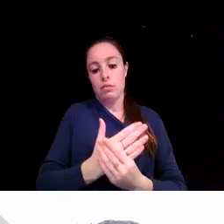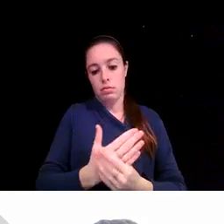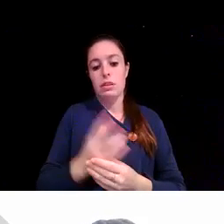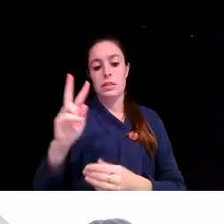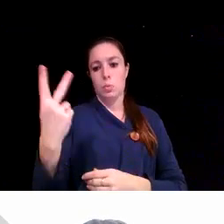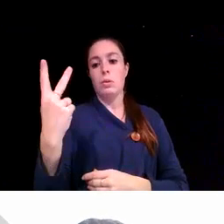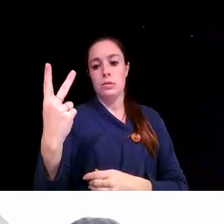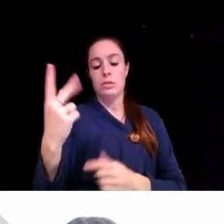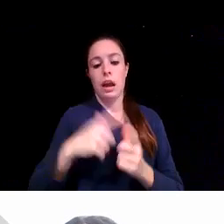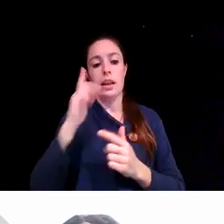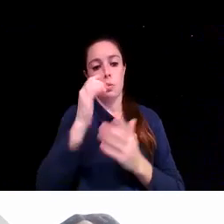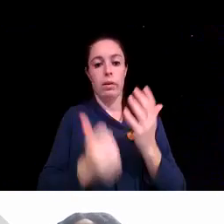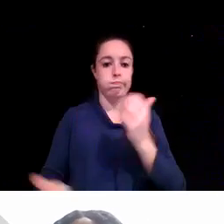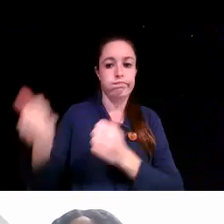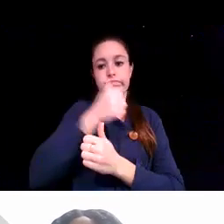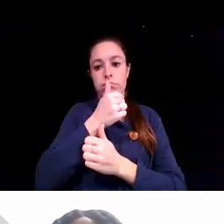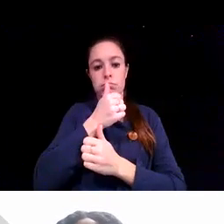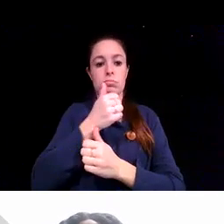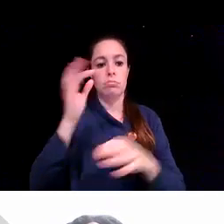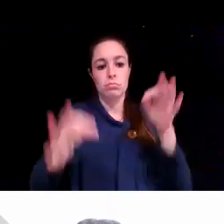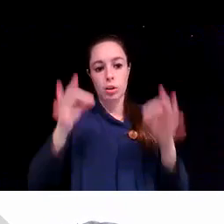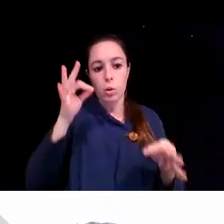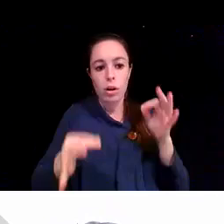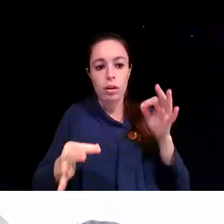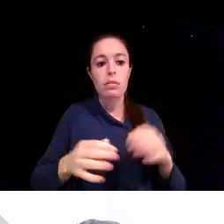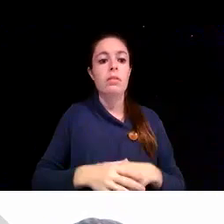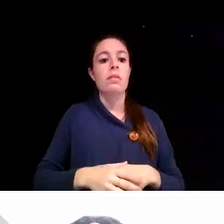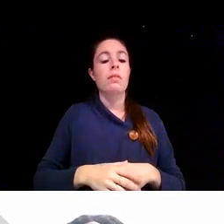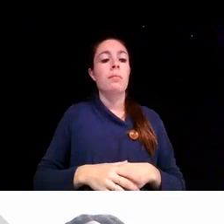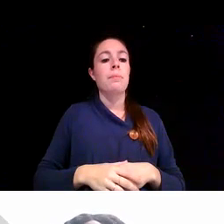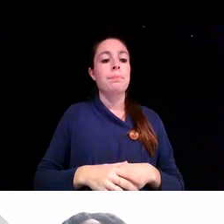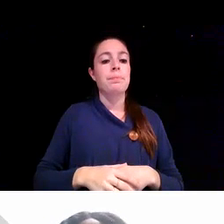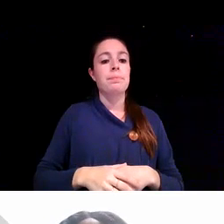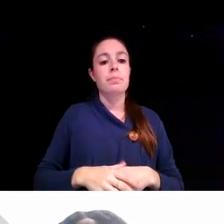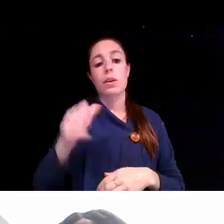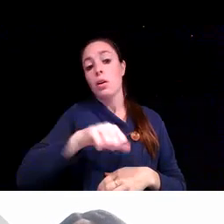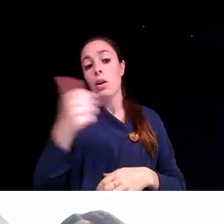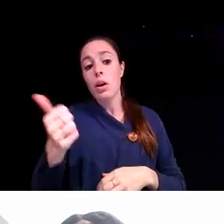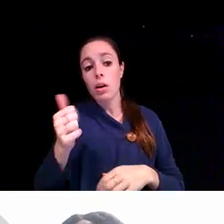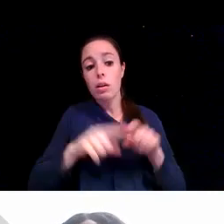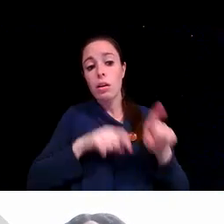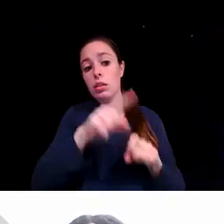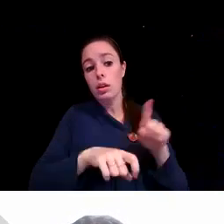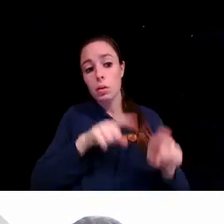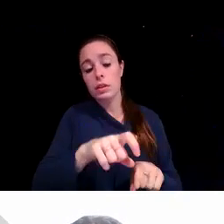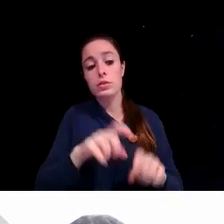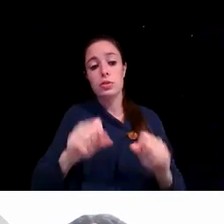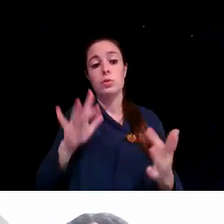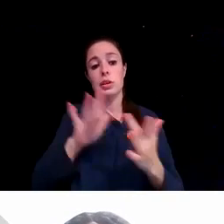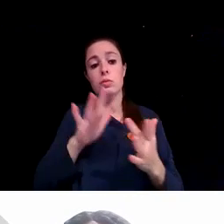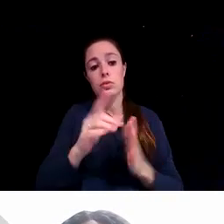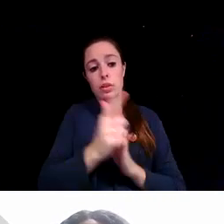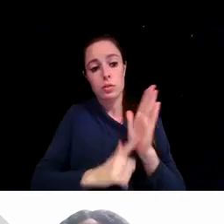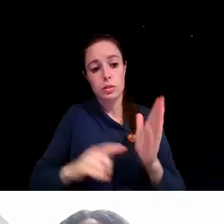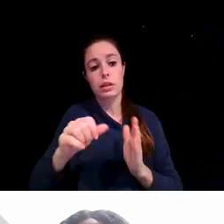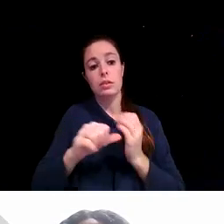For any further information, questions, you can reach out to the Legal Assistance of Western New